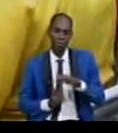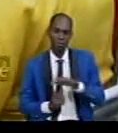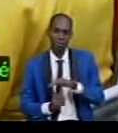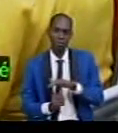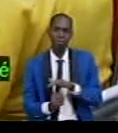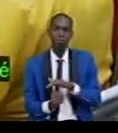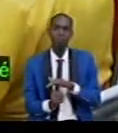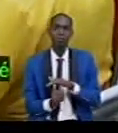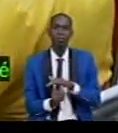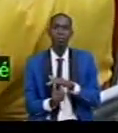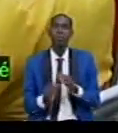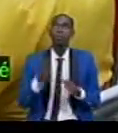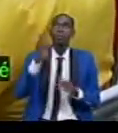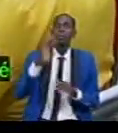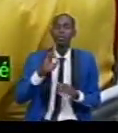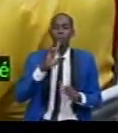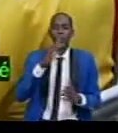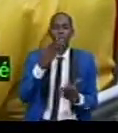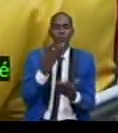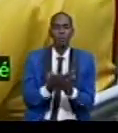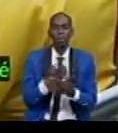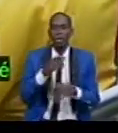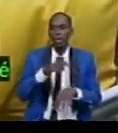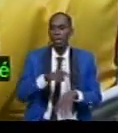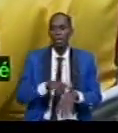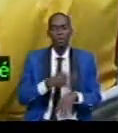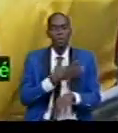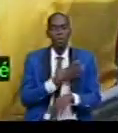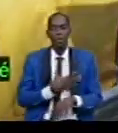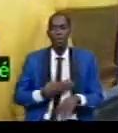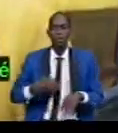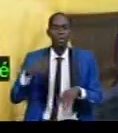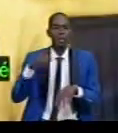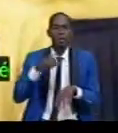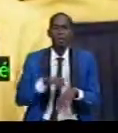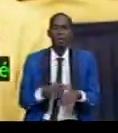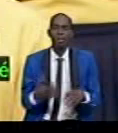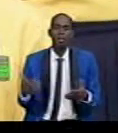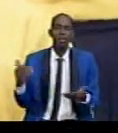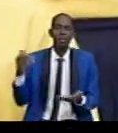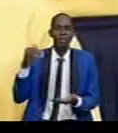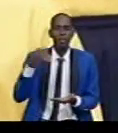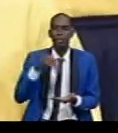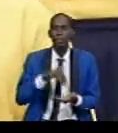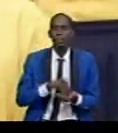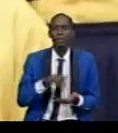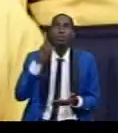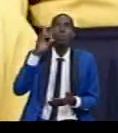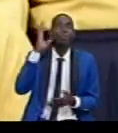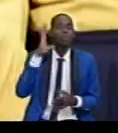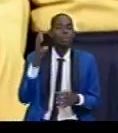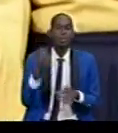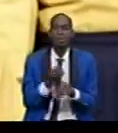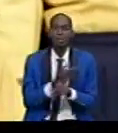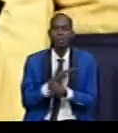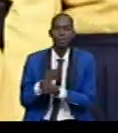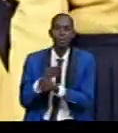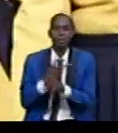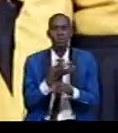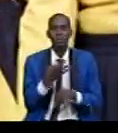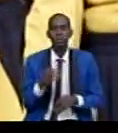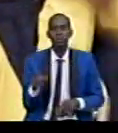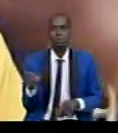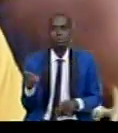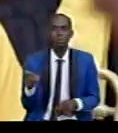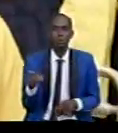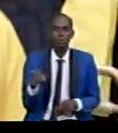under. But God's proven time and time again, He'll please will for you.